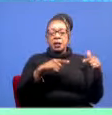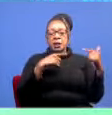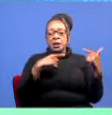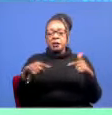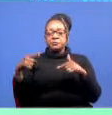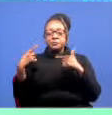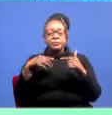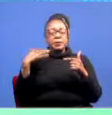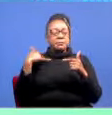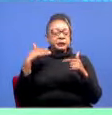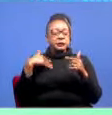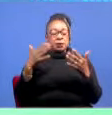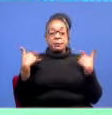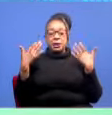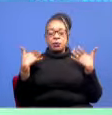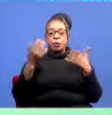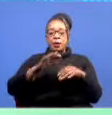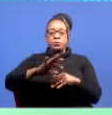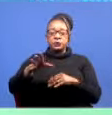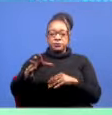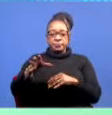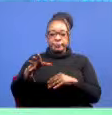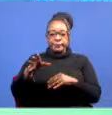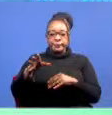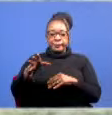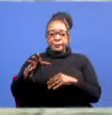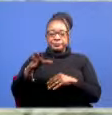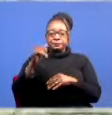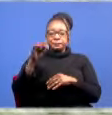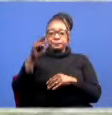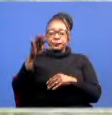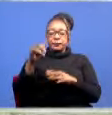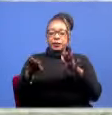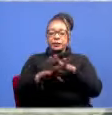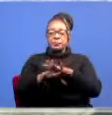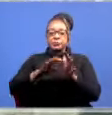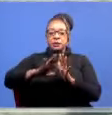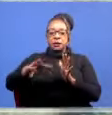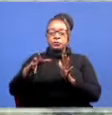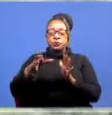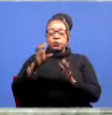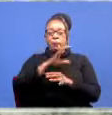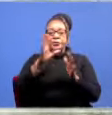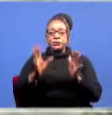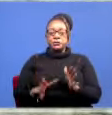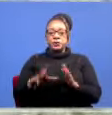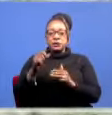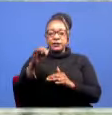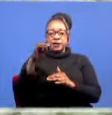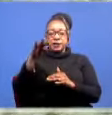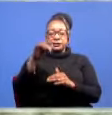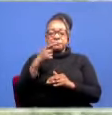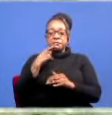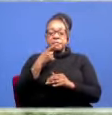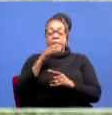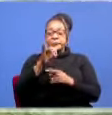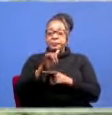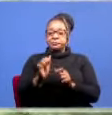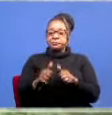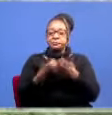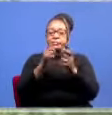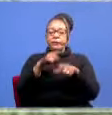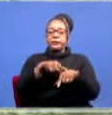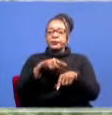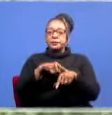herders in Meru County. According to Mutuati Deputy County Commissioner Sylvester Mwangulu, the incident happened as the herdsmen